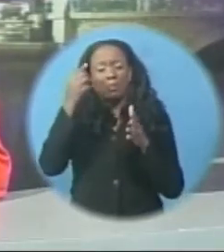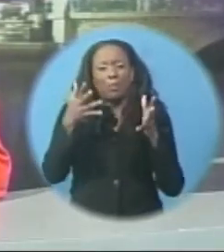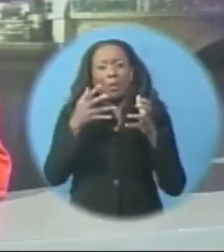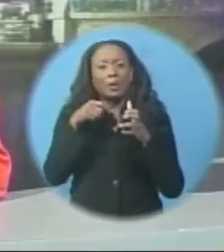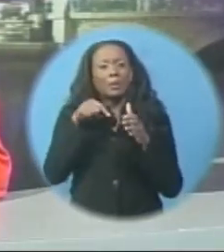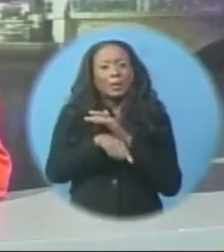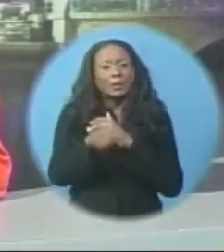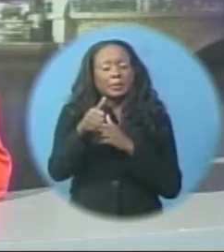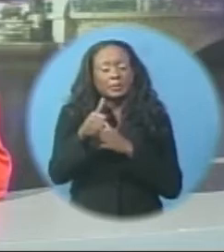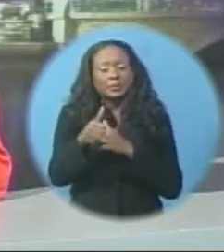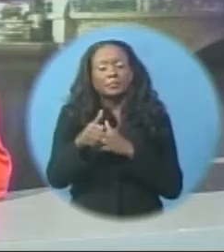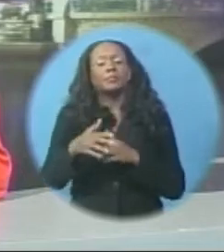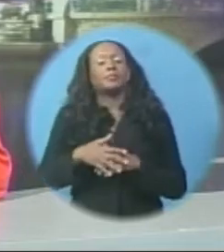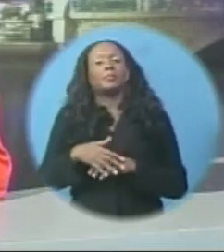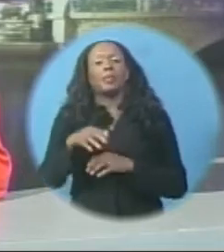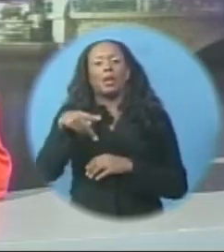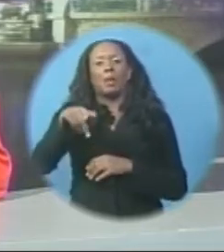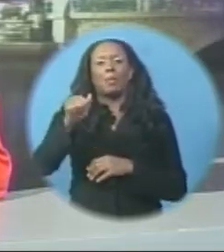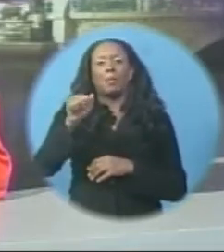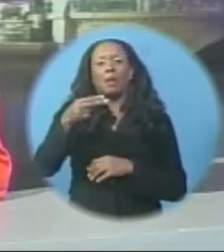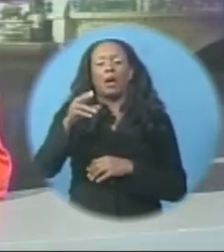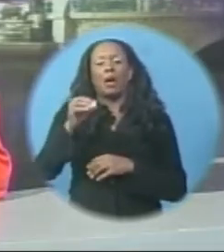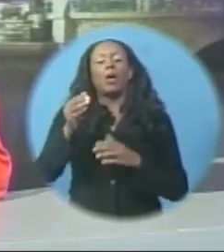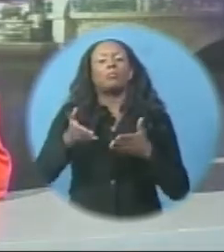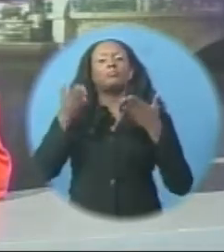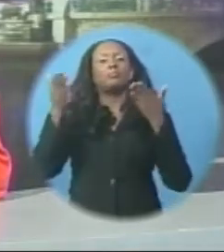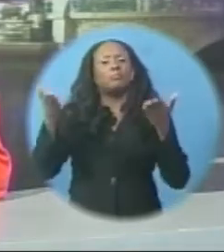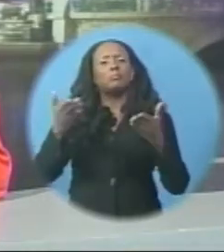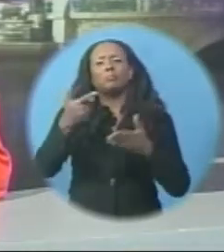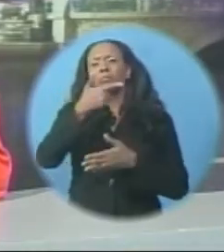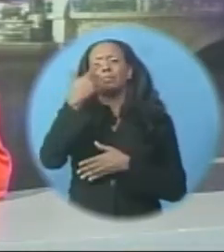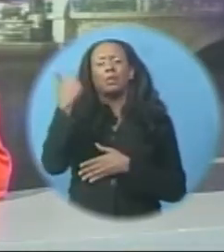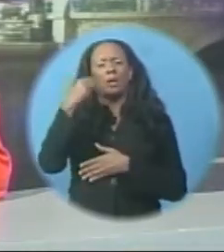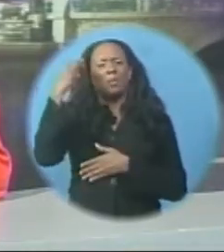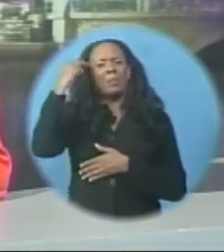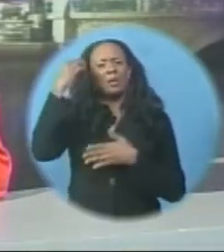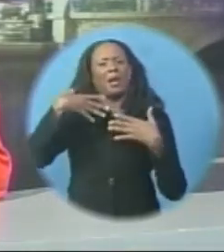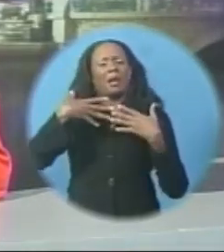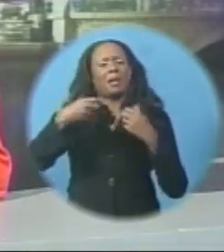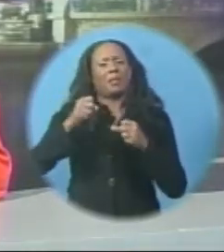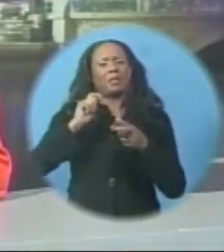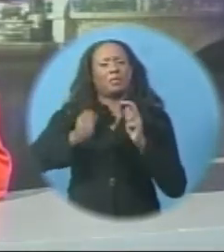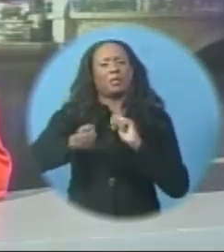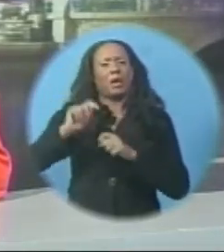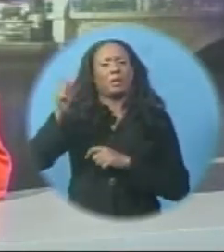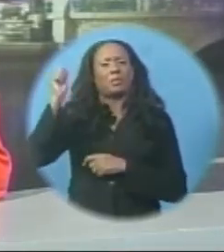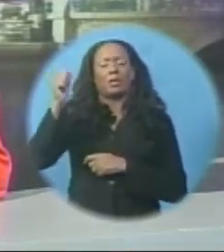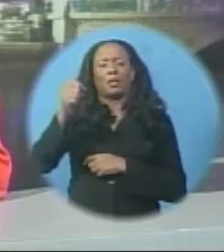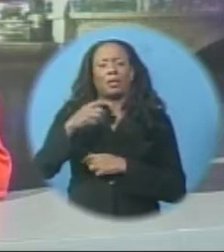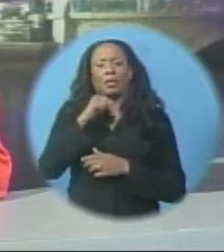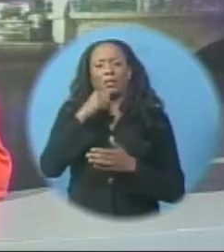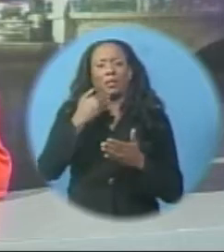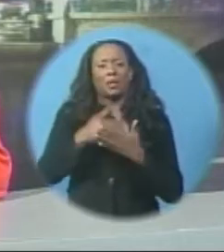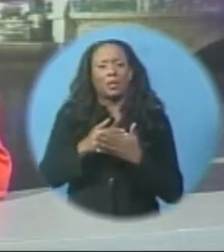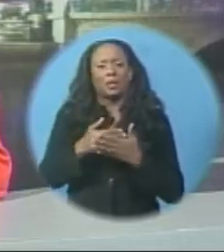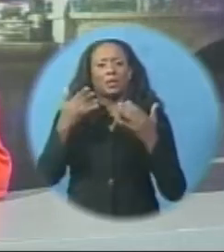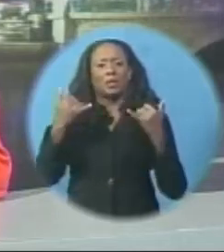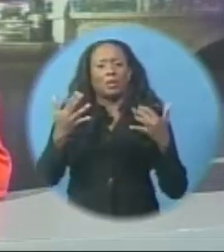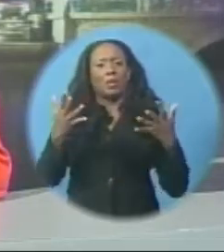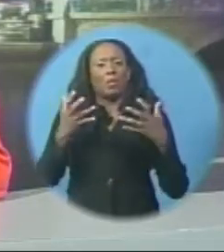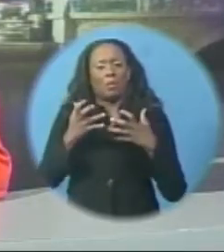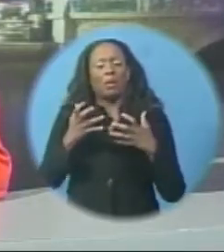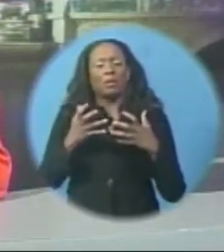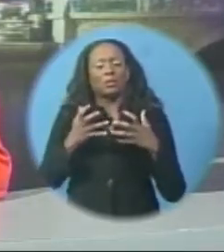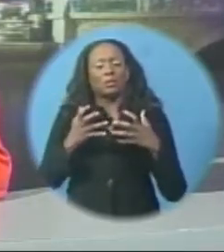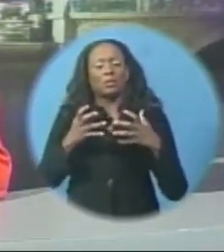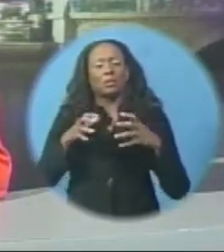of Parliament, which sat to look at the state of mental health in the country. And now the committee is calling for a special ward to treat those in